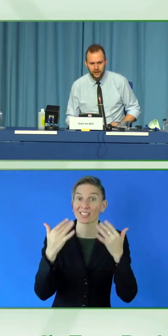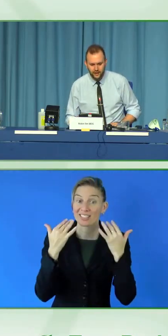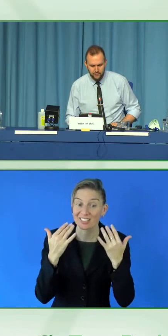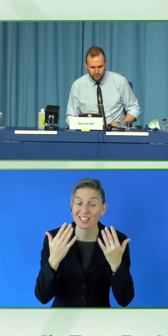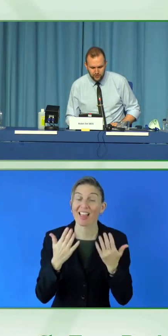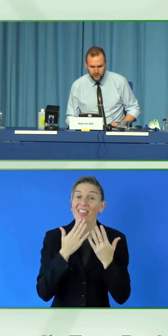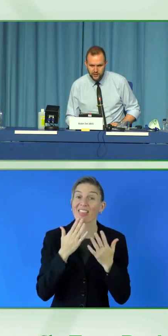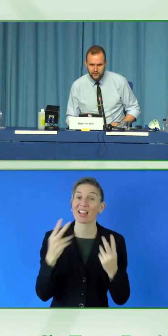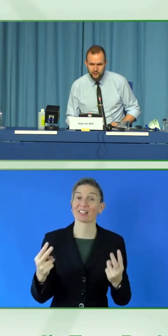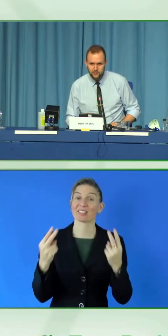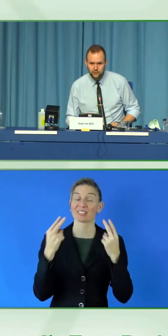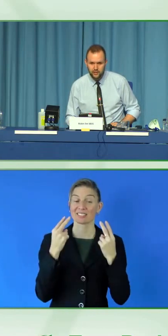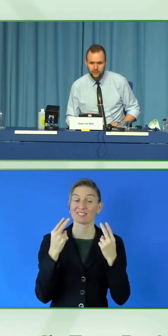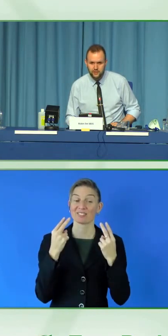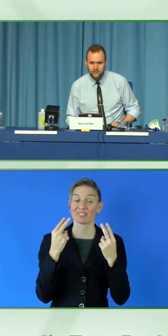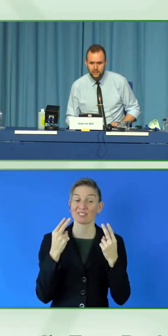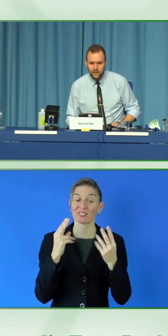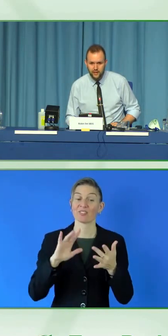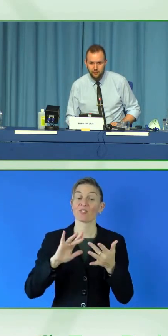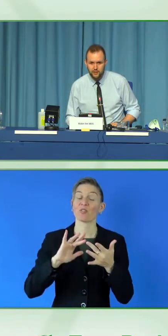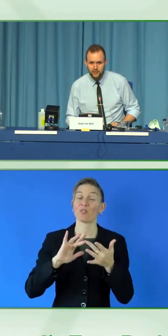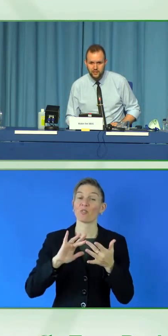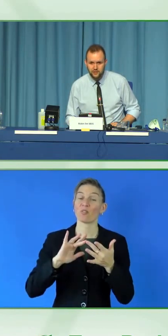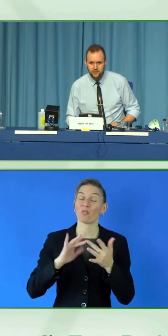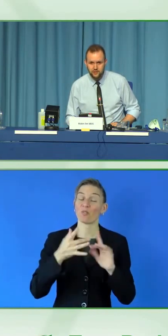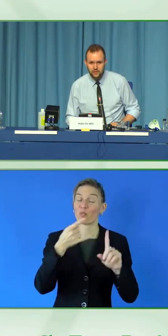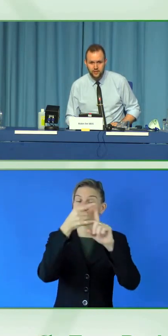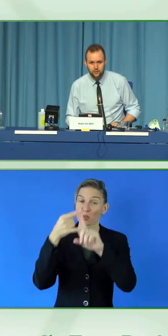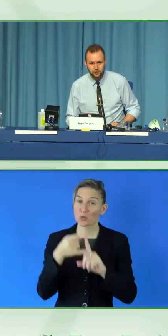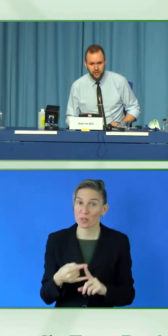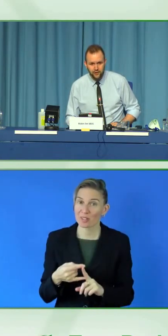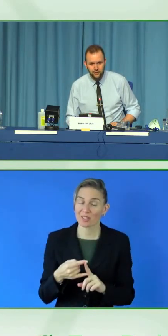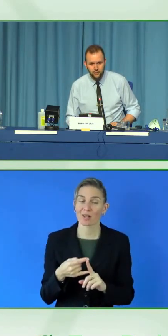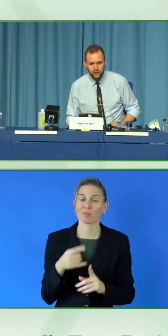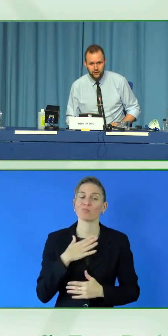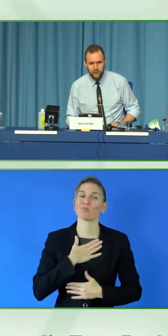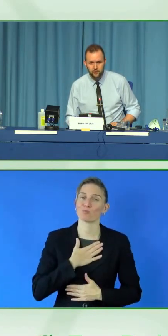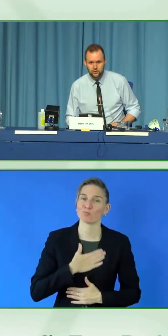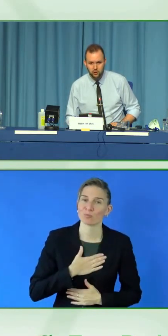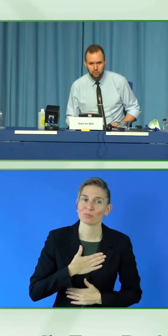virtually. I appreciate you giving us the time and the attention to